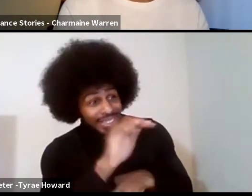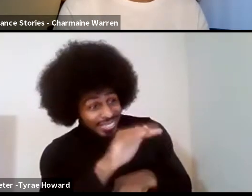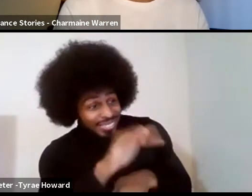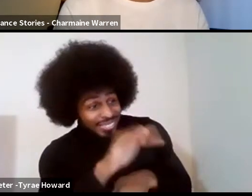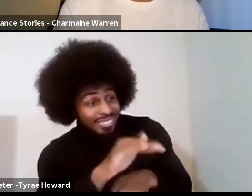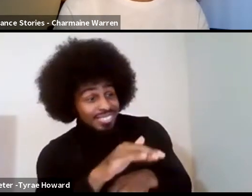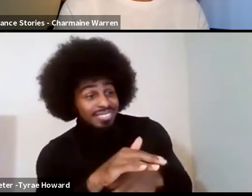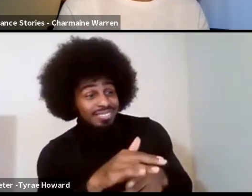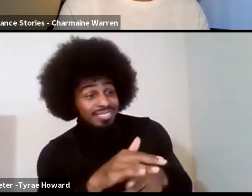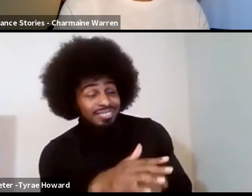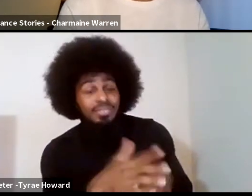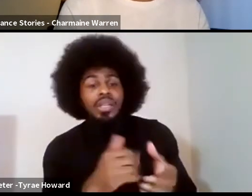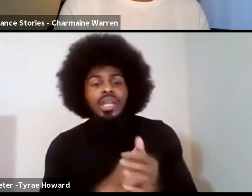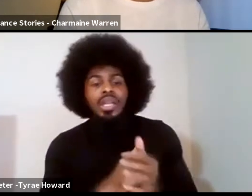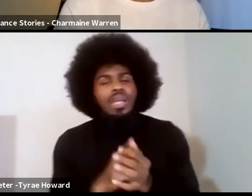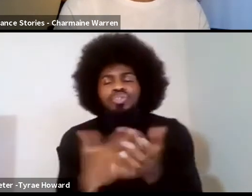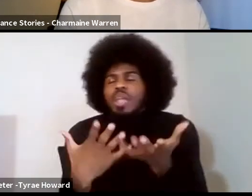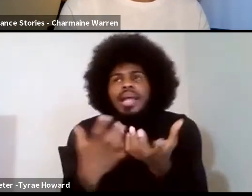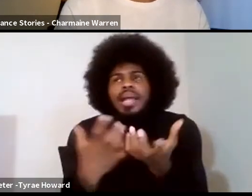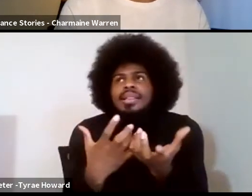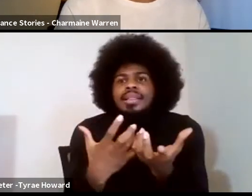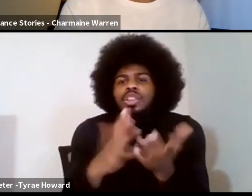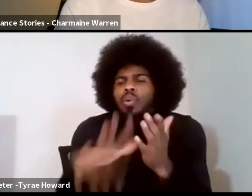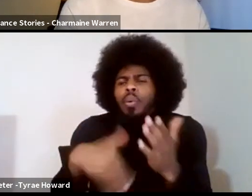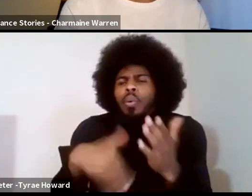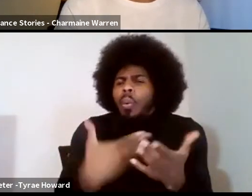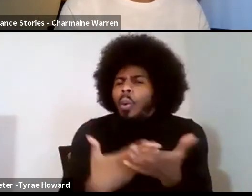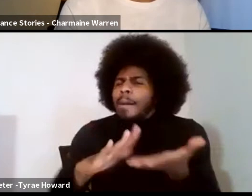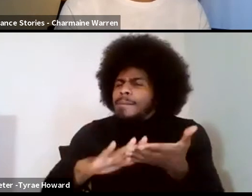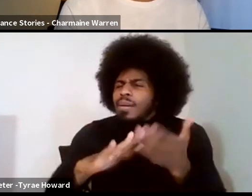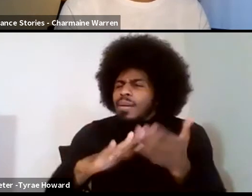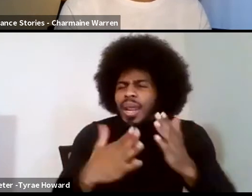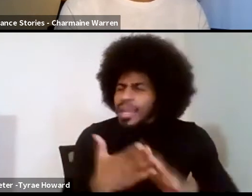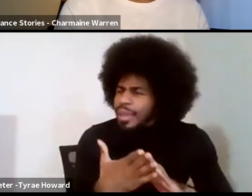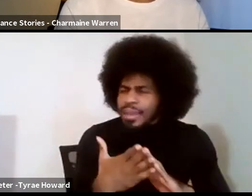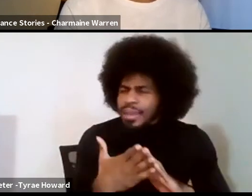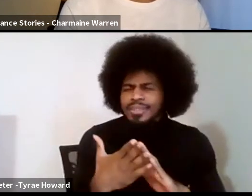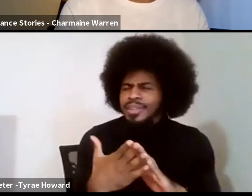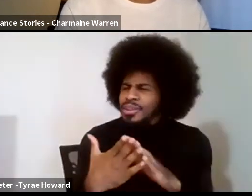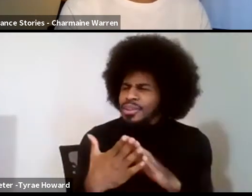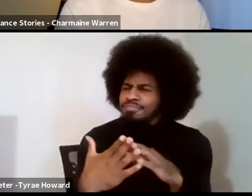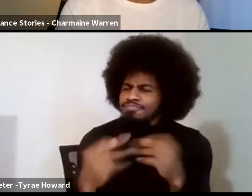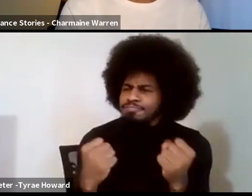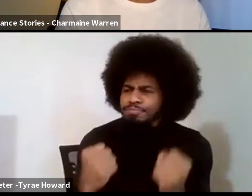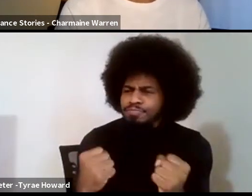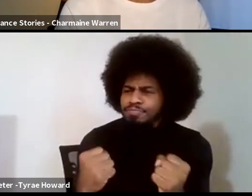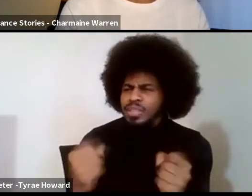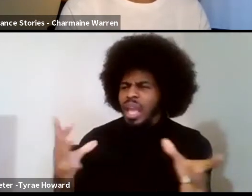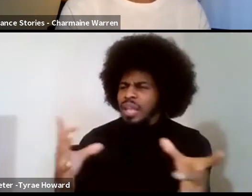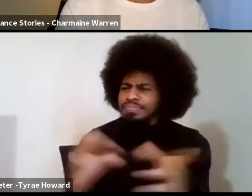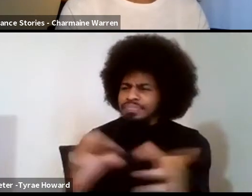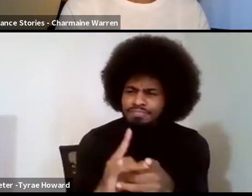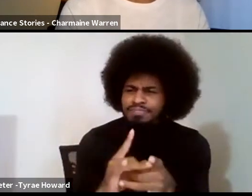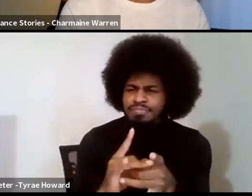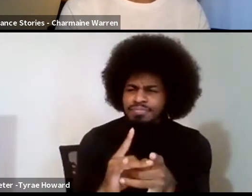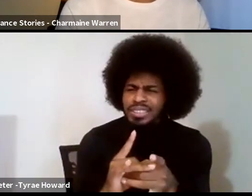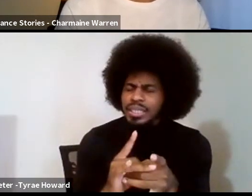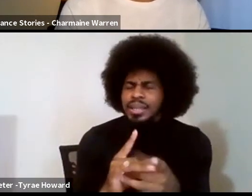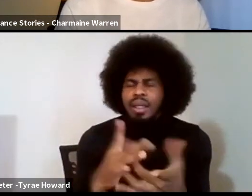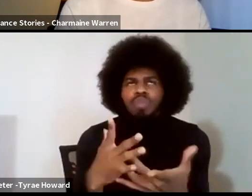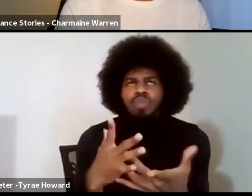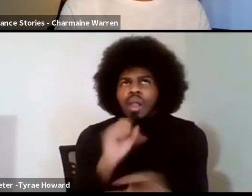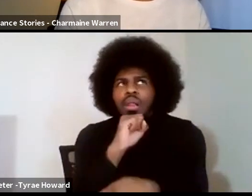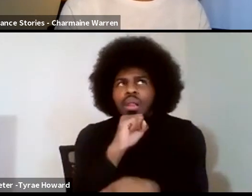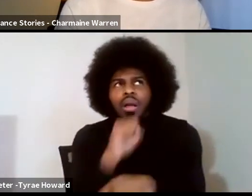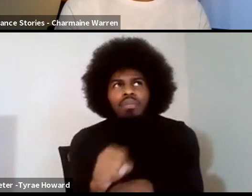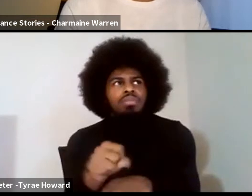like the whole community, just like how it just like connects. And that's the thing to me about dance history that always kind of evaporates